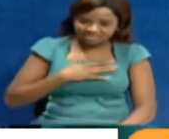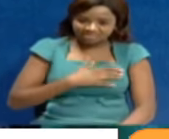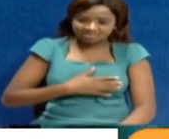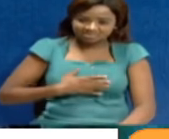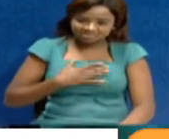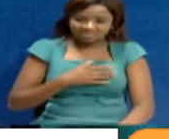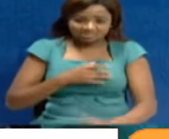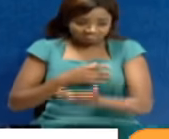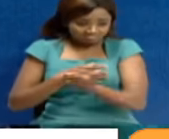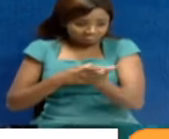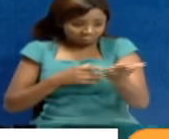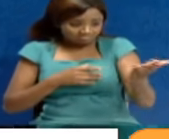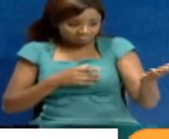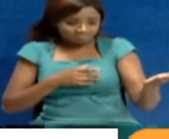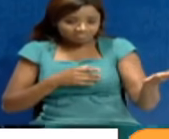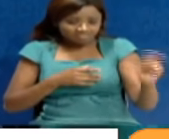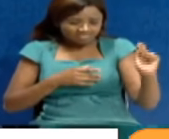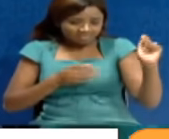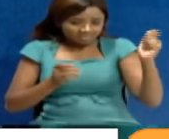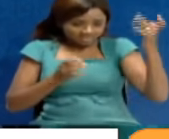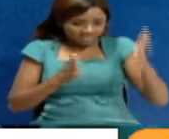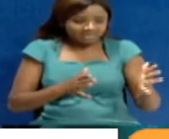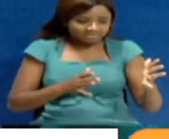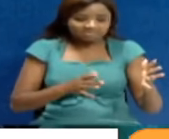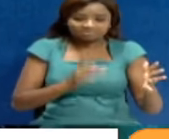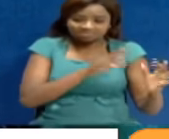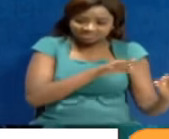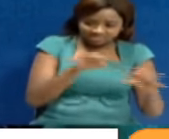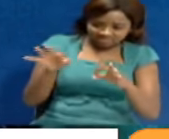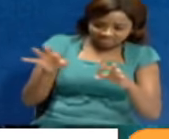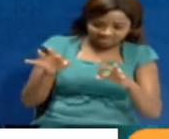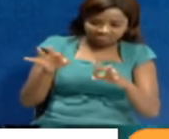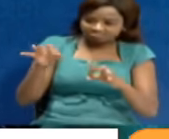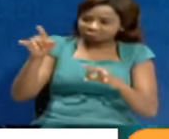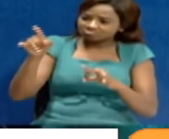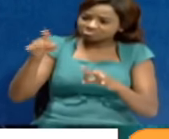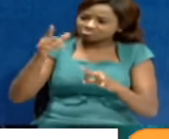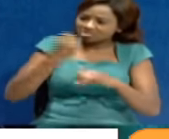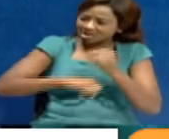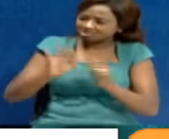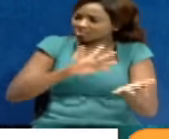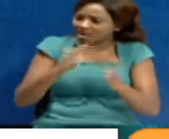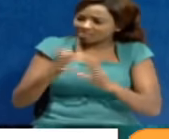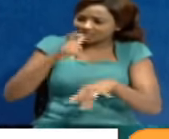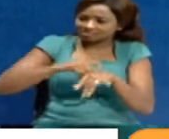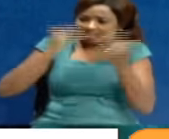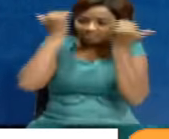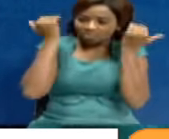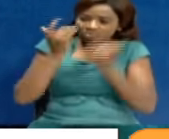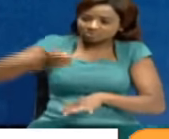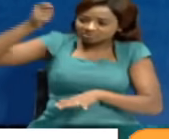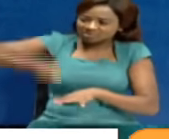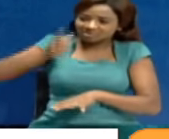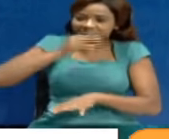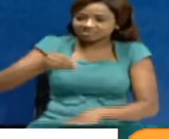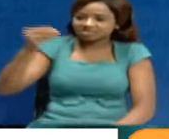inspire confidence in the manner in which you receive judgments from the judiciary? It doesn't show good example if